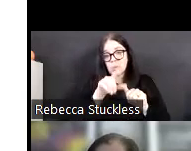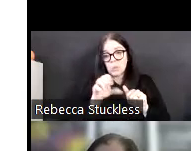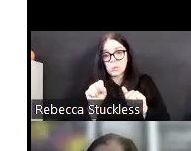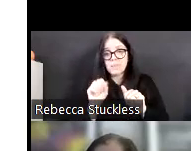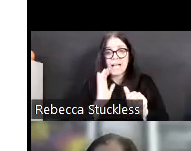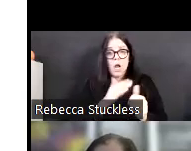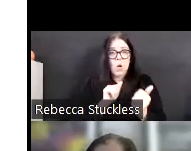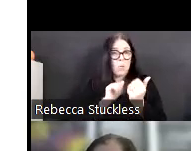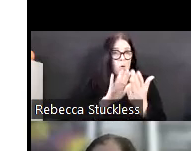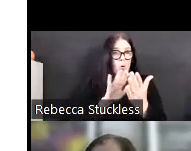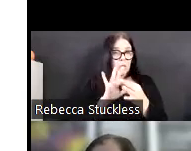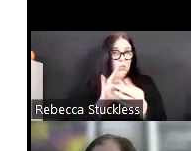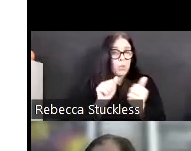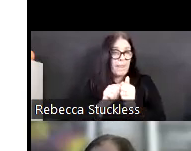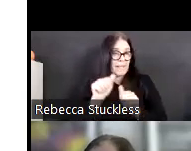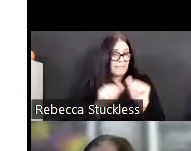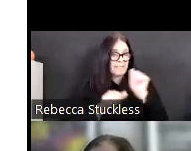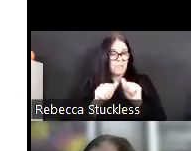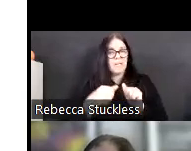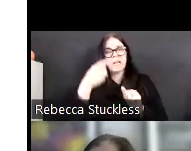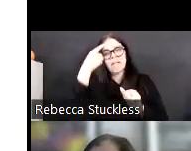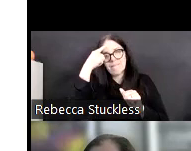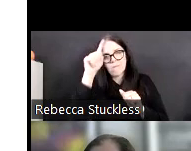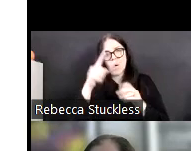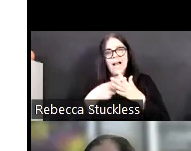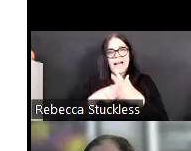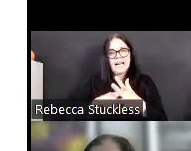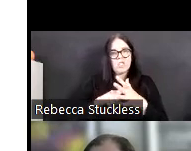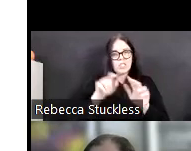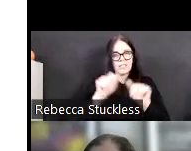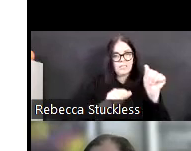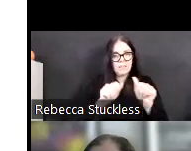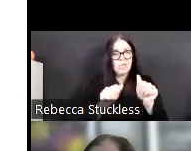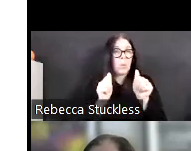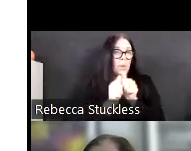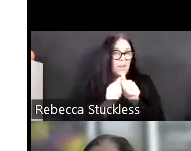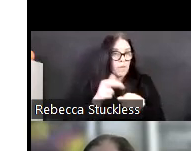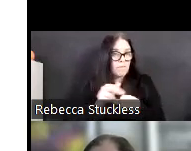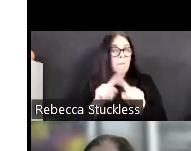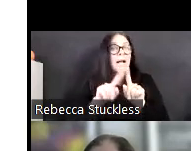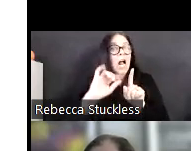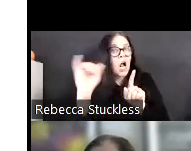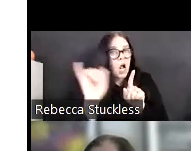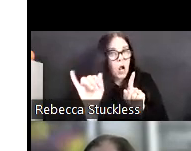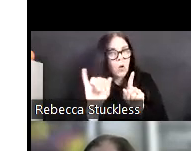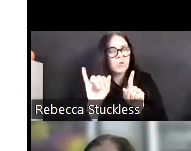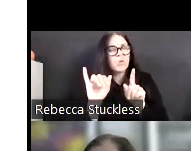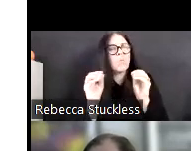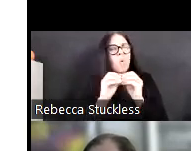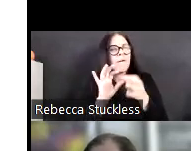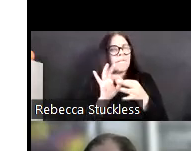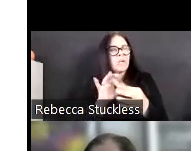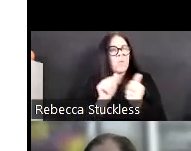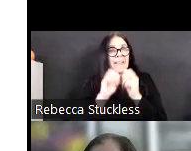approaches around assessment is for initial assessment, for referrals, but also that larger educational